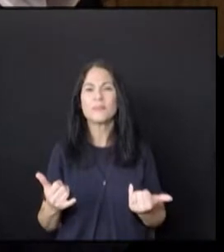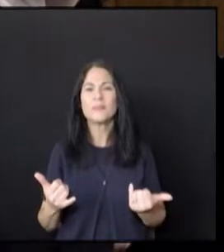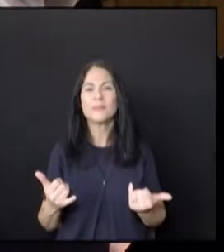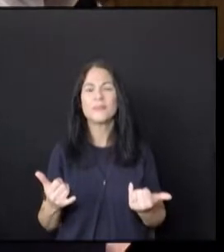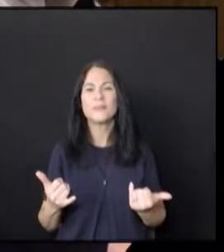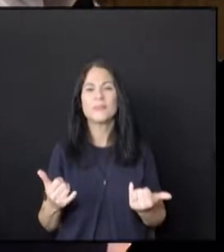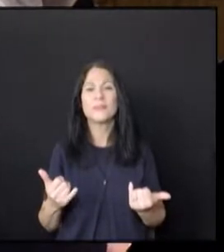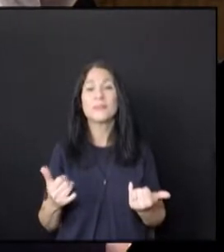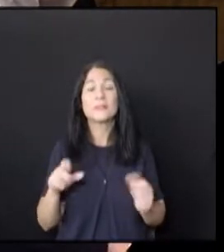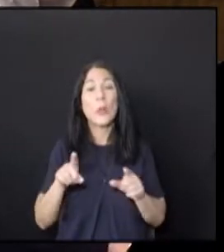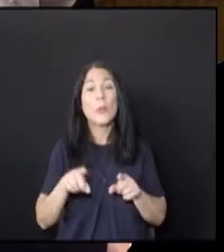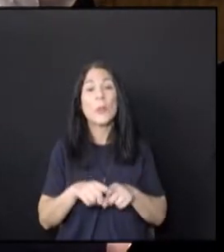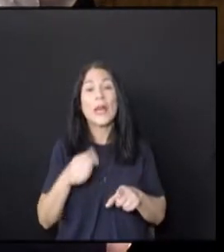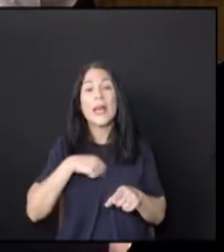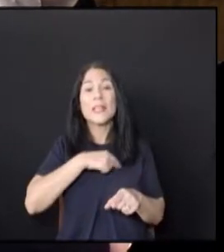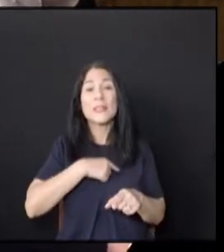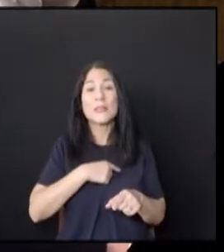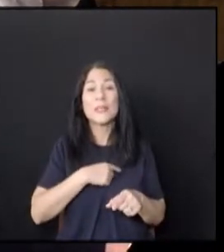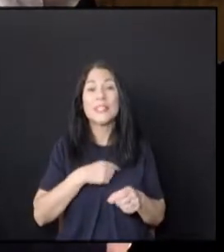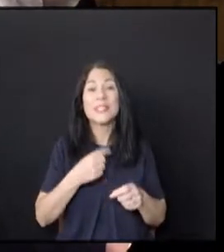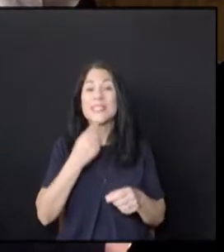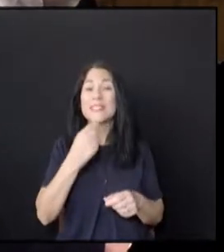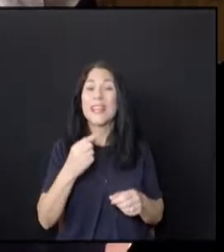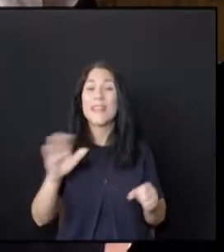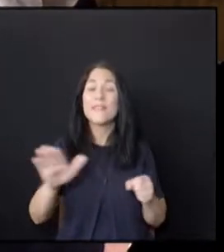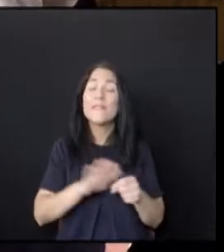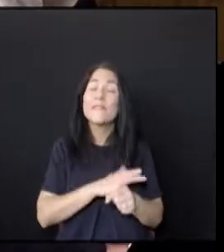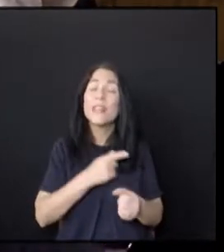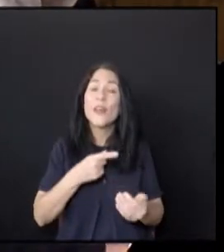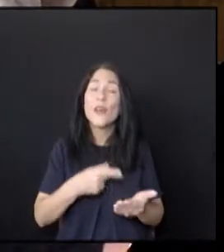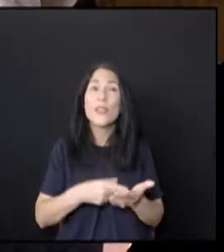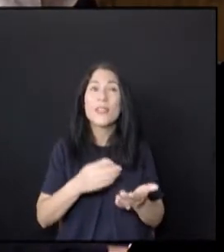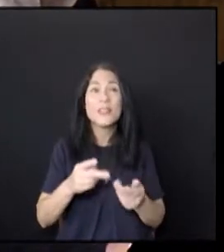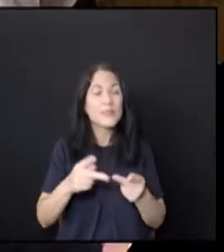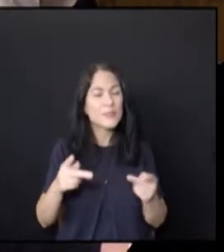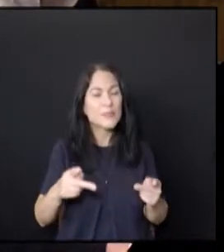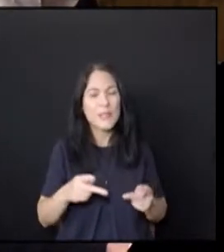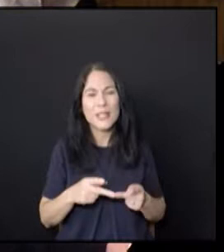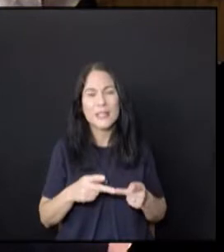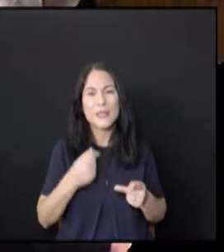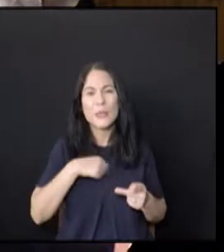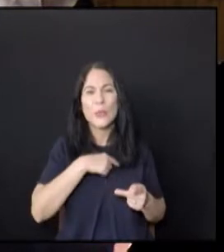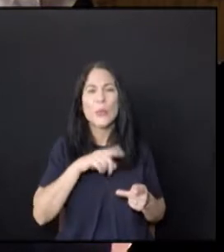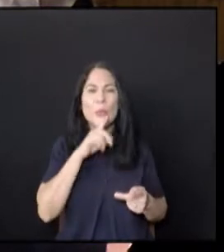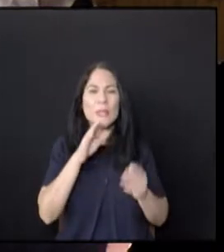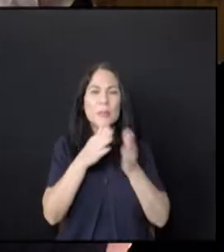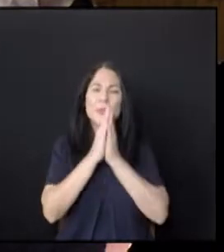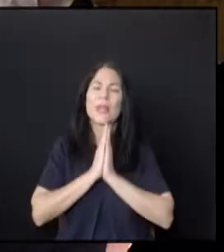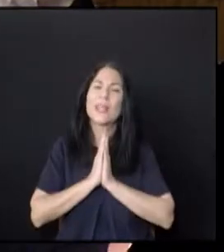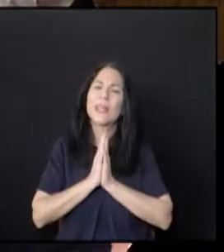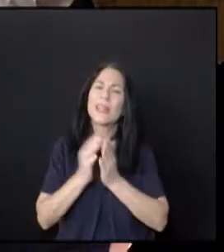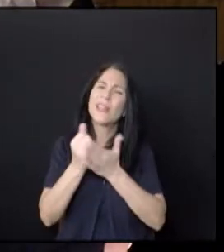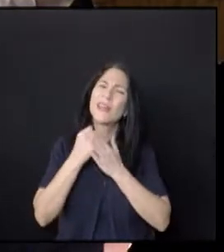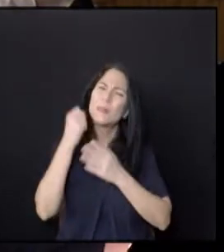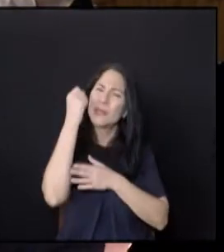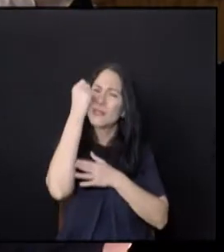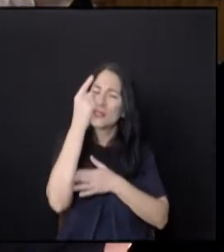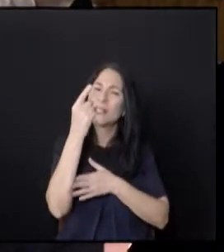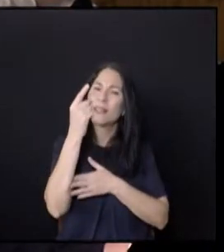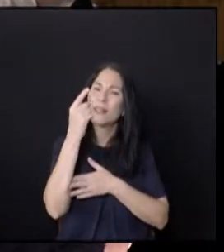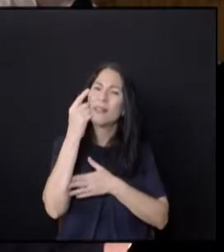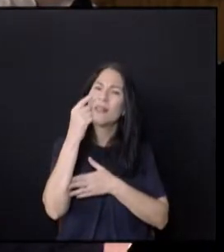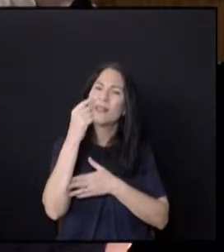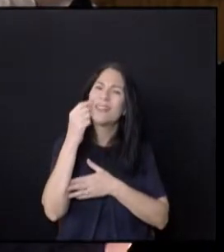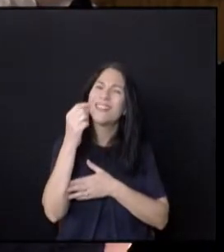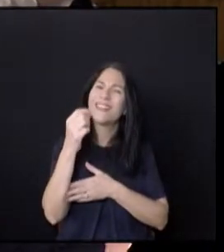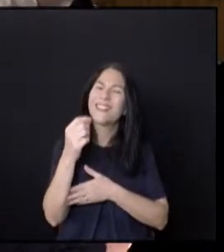And so as we say, fill this place, in some ways what we're really praying is open our eyes to your presence that